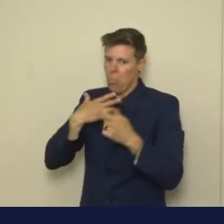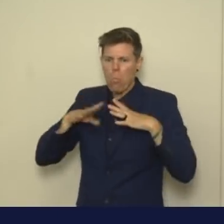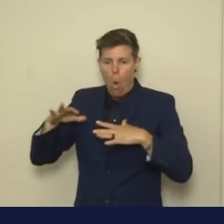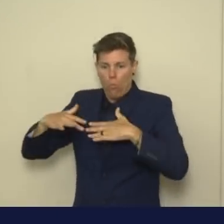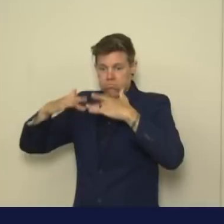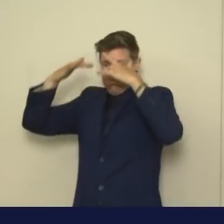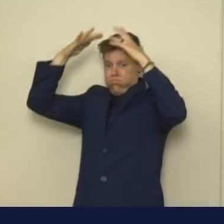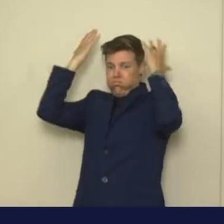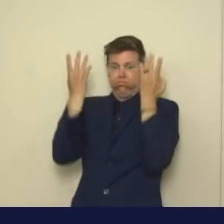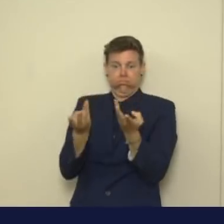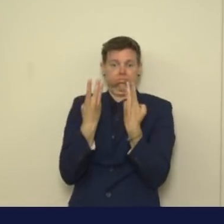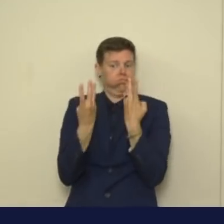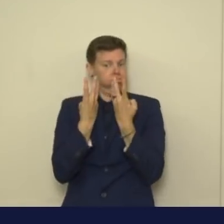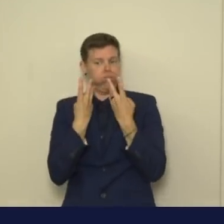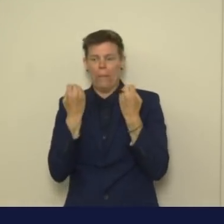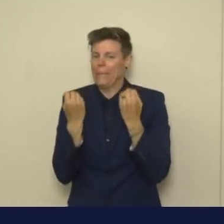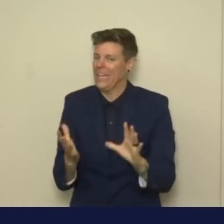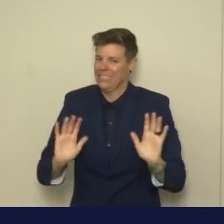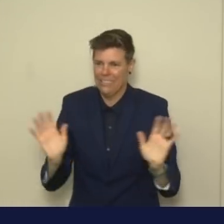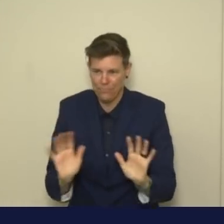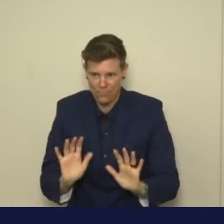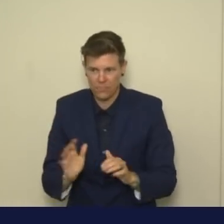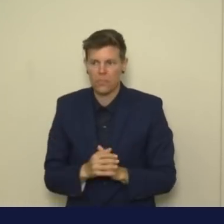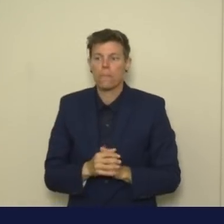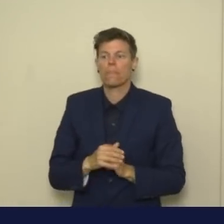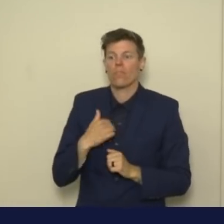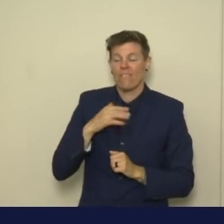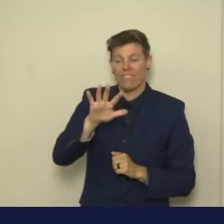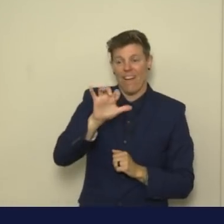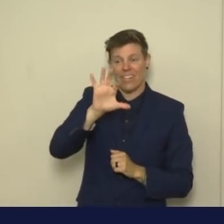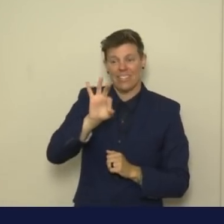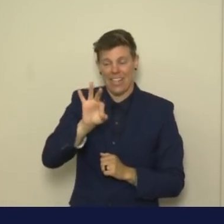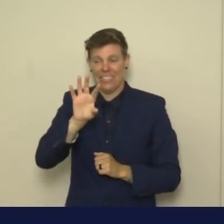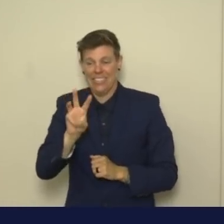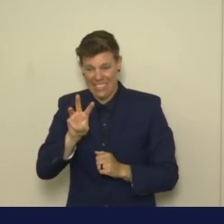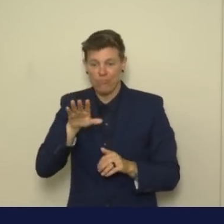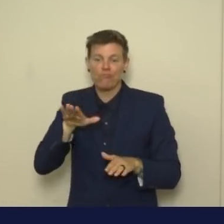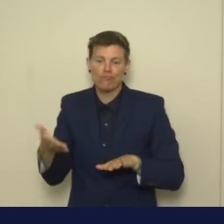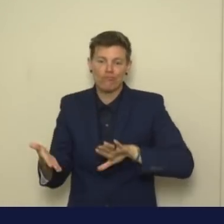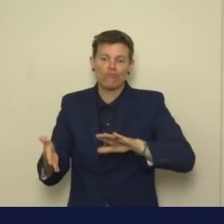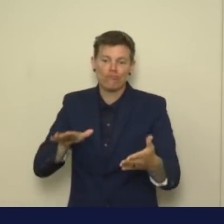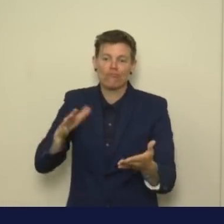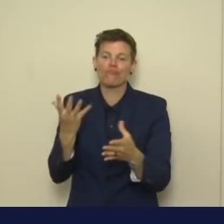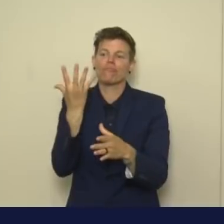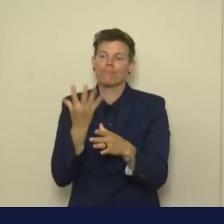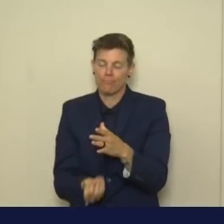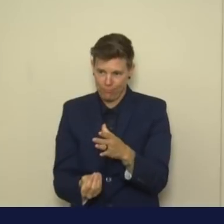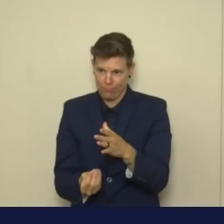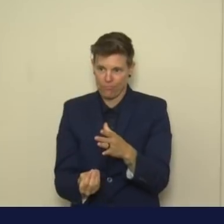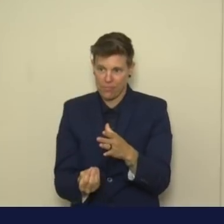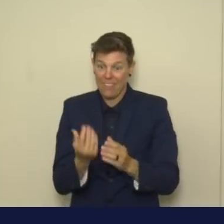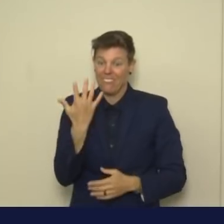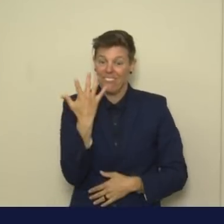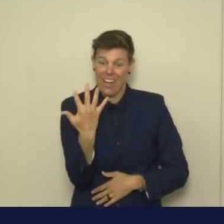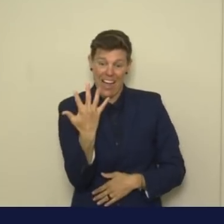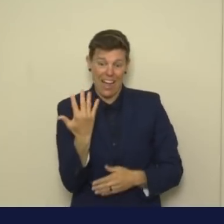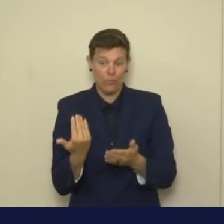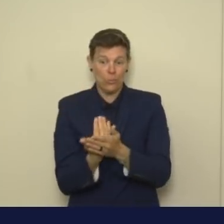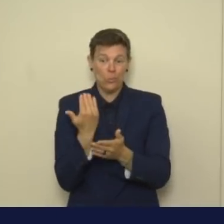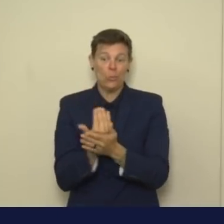596 total individuals who have lost their lives. Today we have 5 new deaths. Unfortunately, one of those